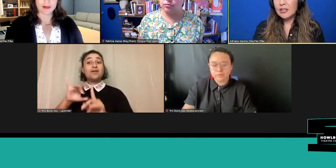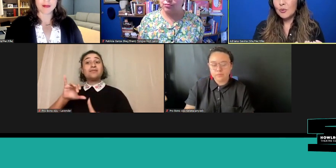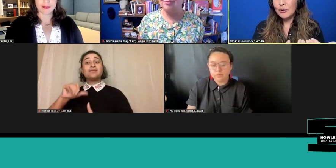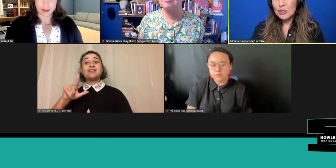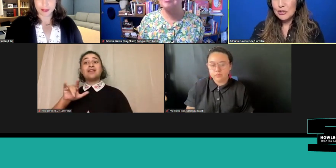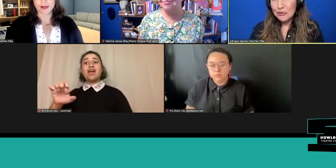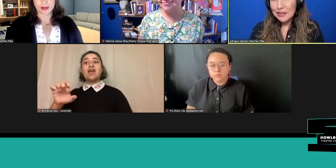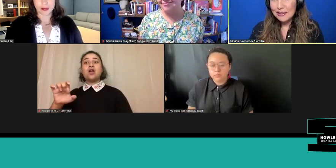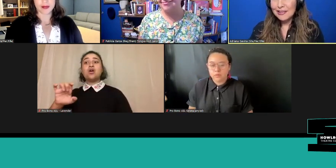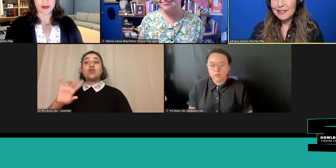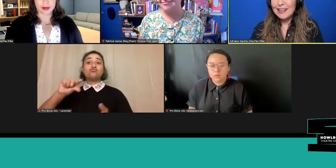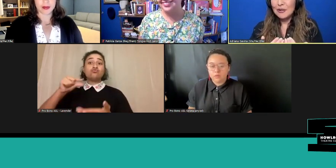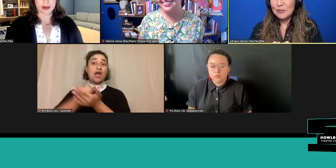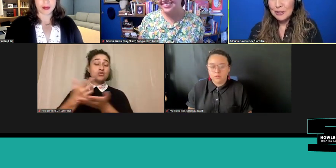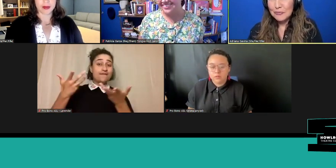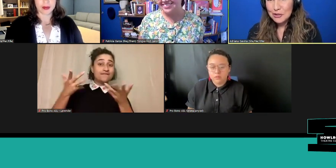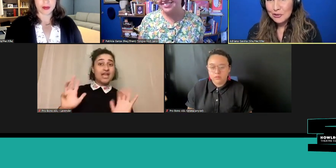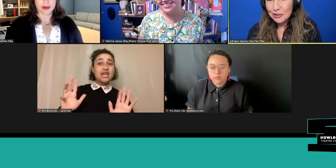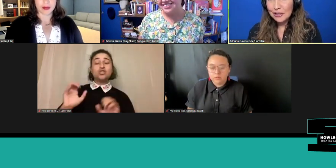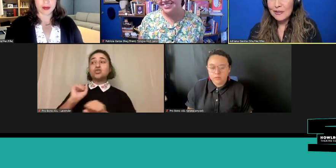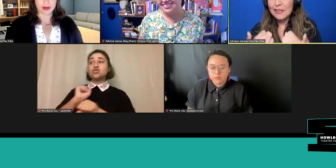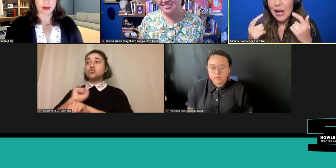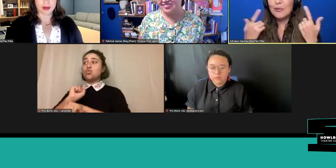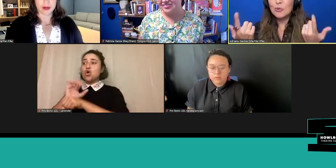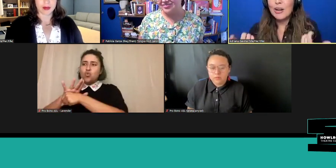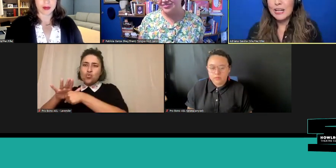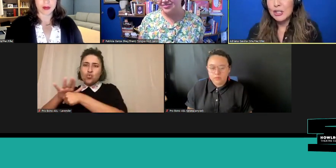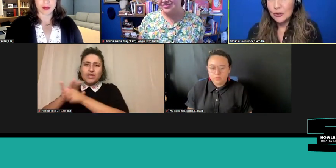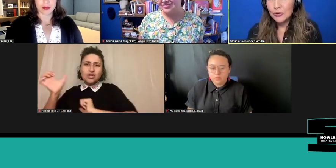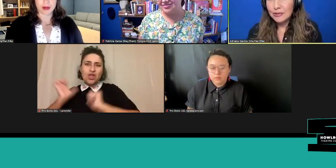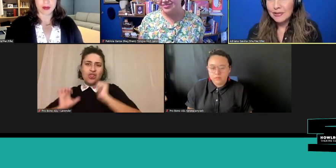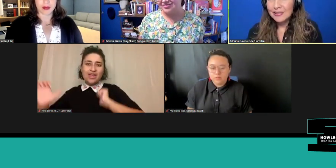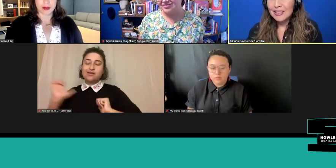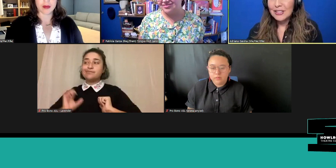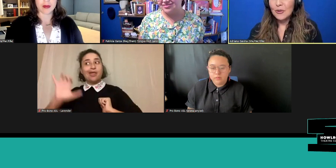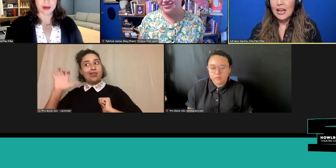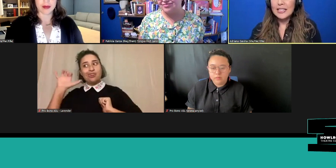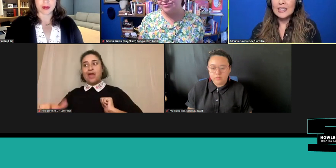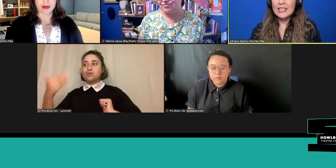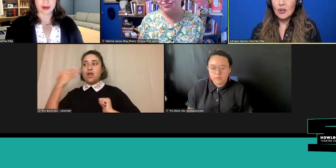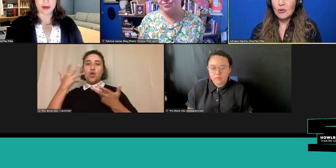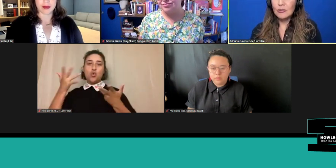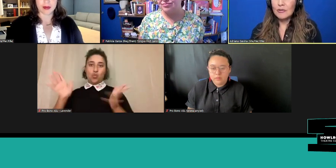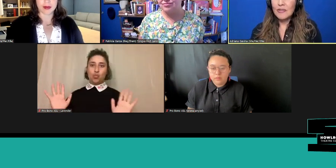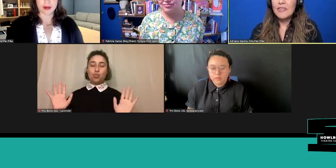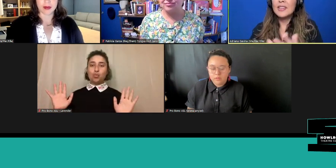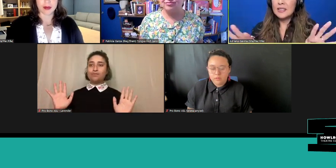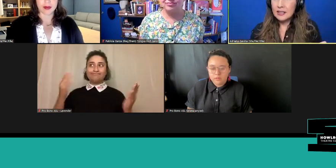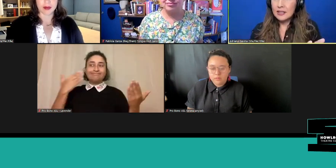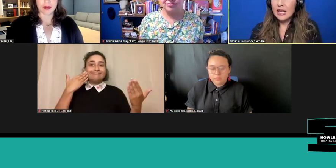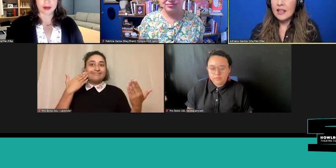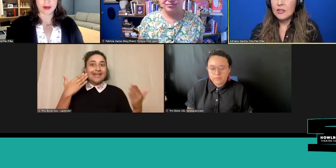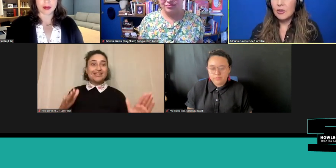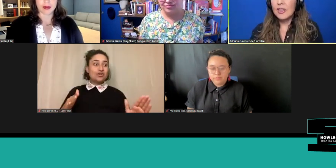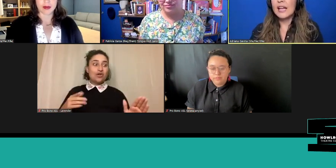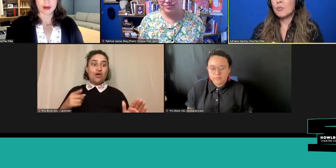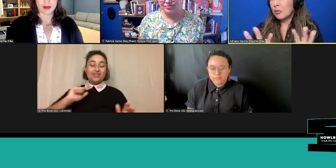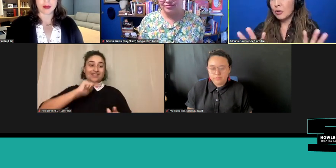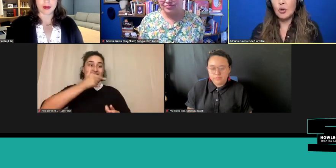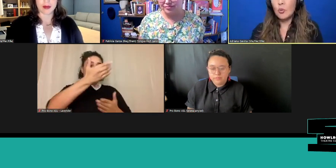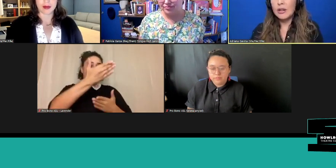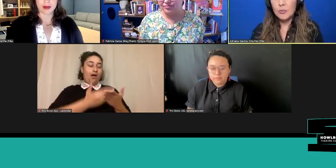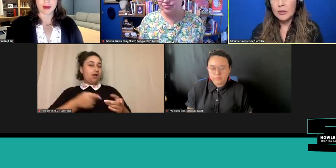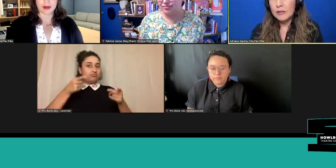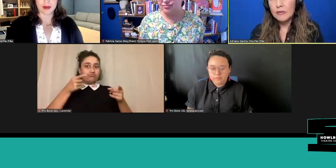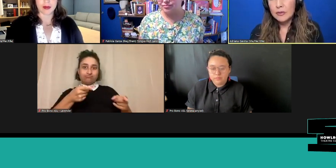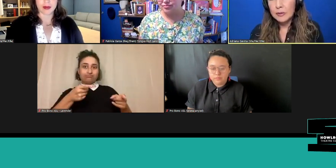graduate, you work regional theater. I was working regional theater. That was what I knew. So I didn't know this. And so that's why it was